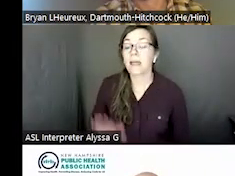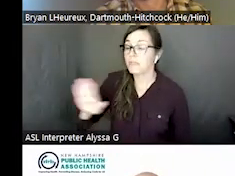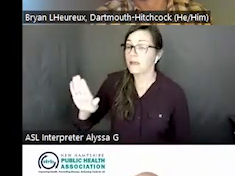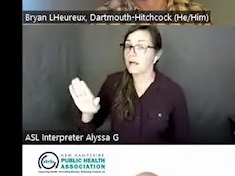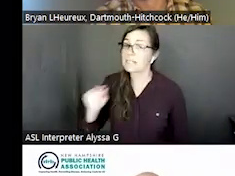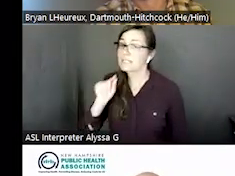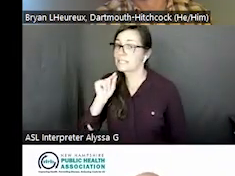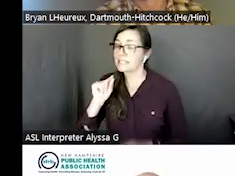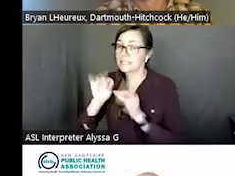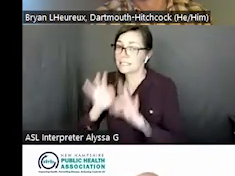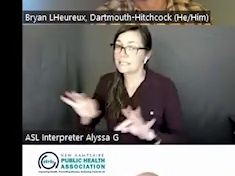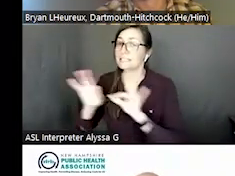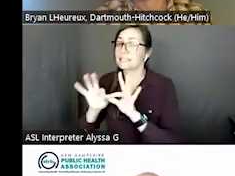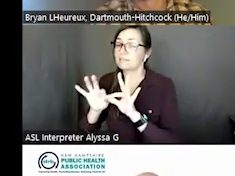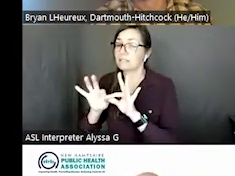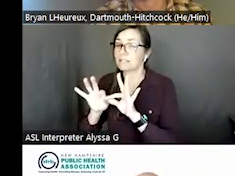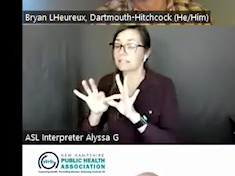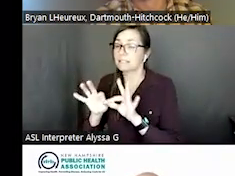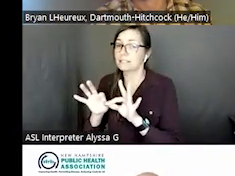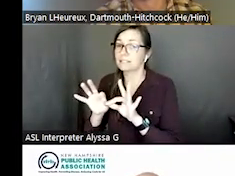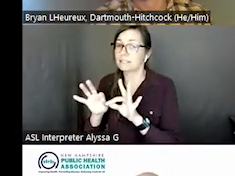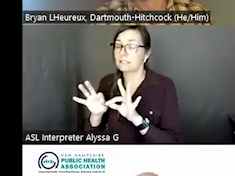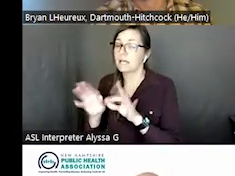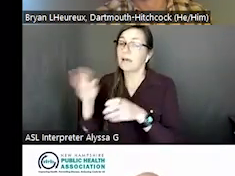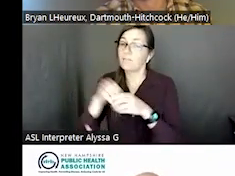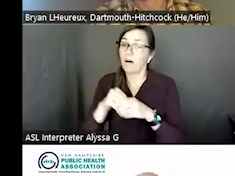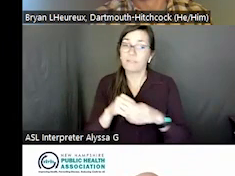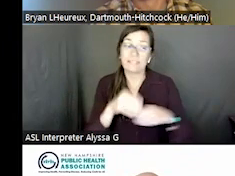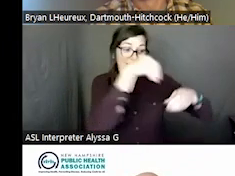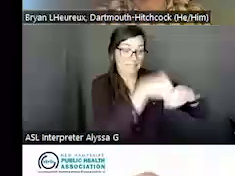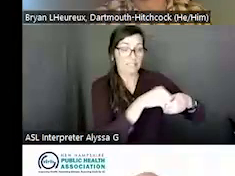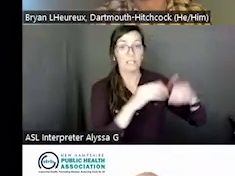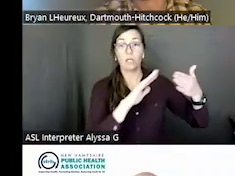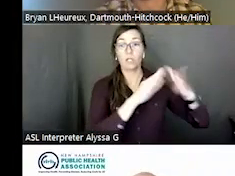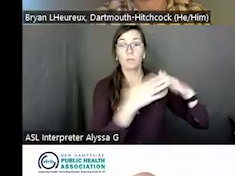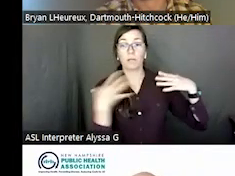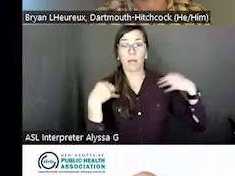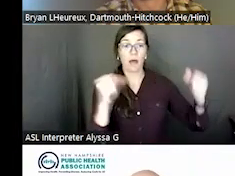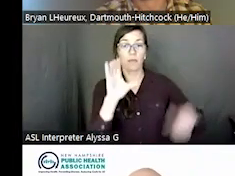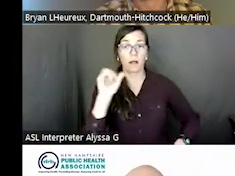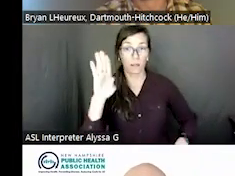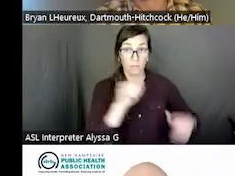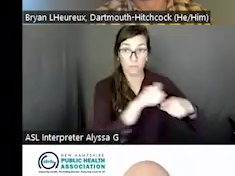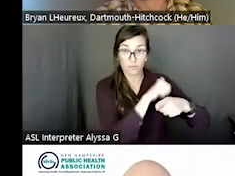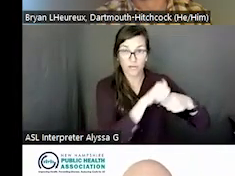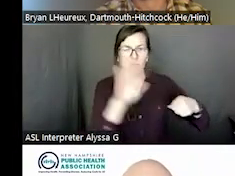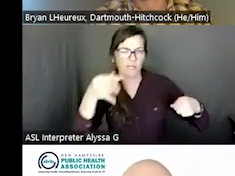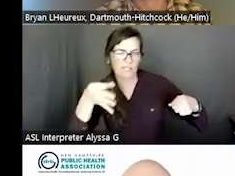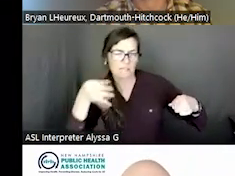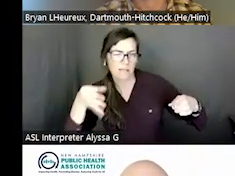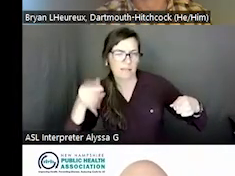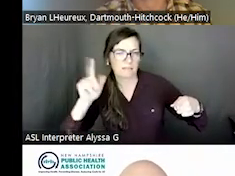we rely on them the most heavily are in the community health club trainings, and I'll explain a little bit about what a community health club